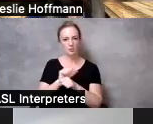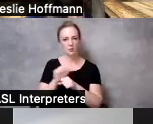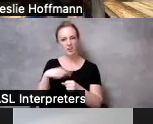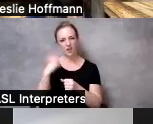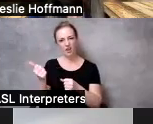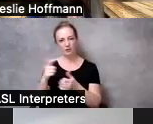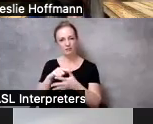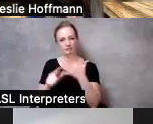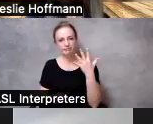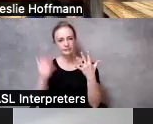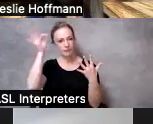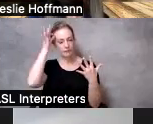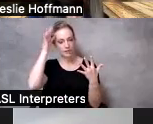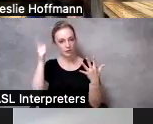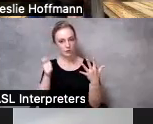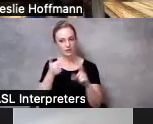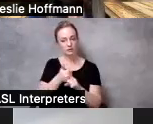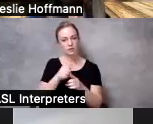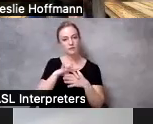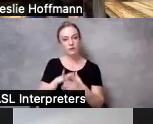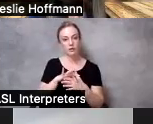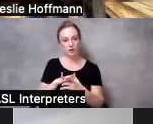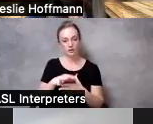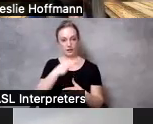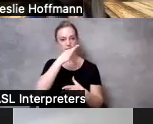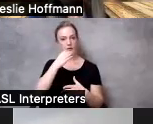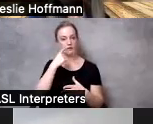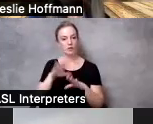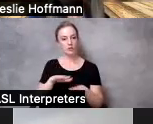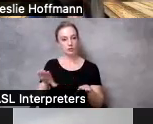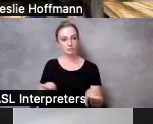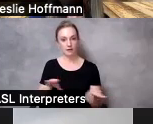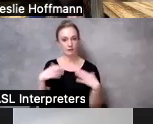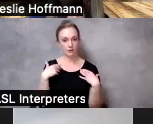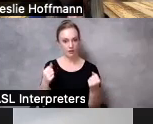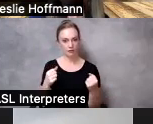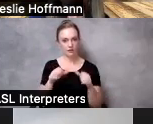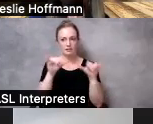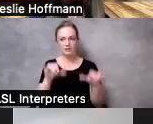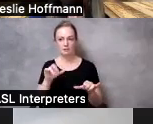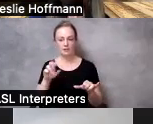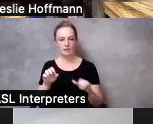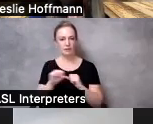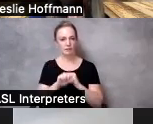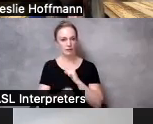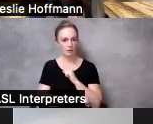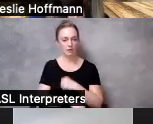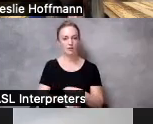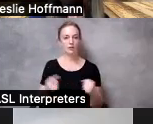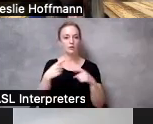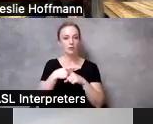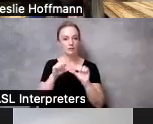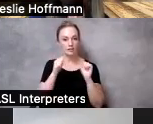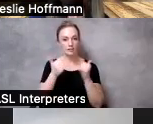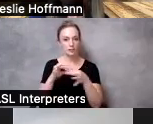grants. Beth is a content expert on children's behavioral health, the System of Care framework, cross-agency collaboration, family and